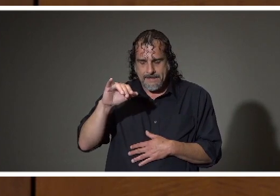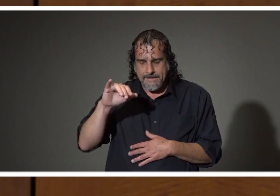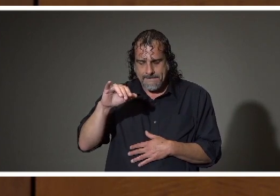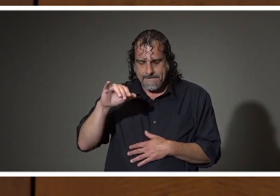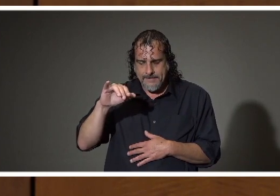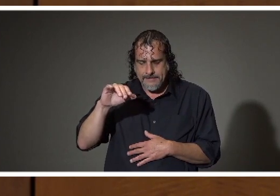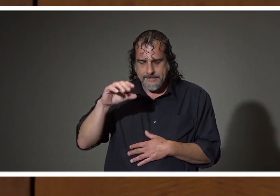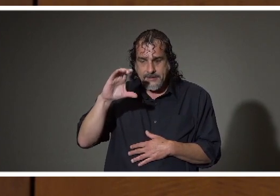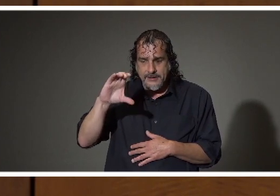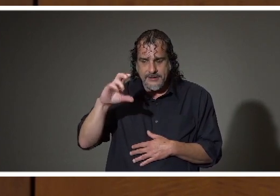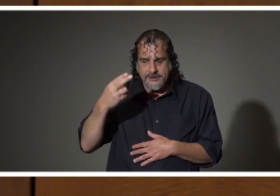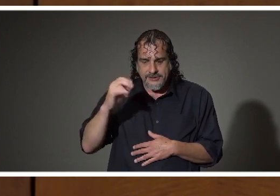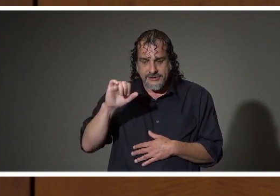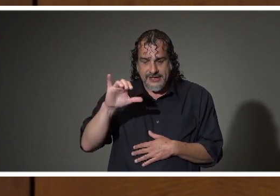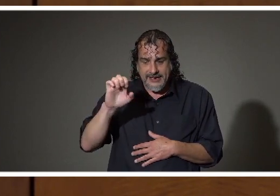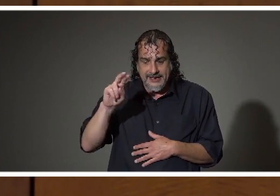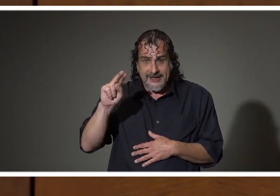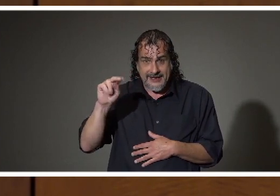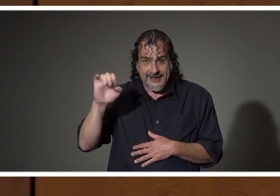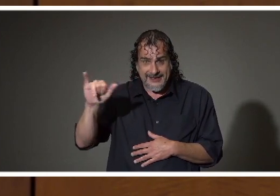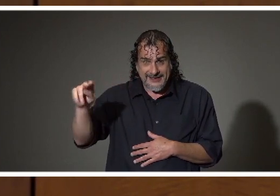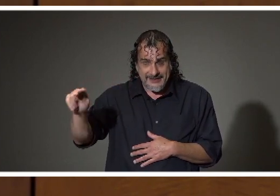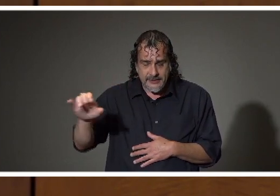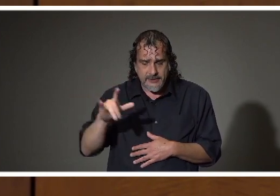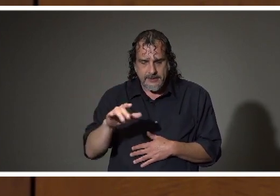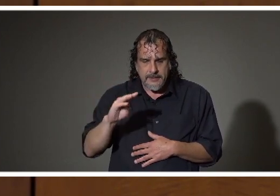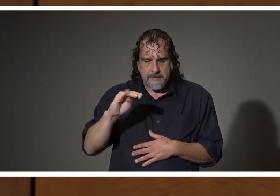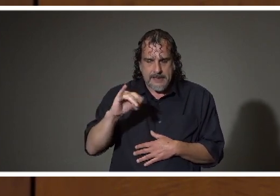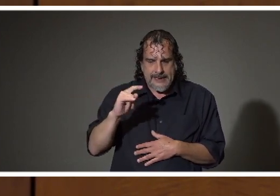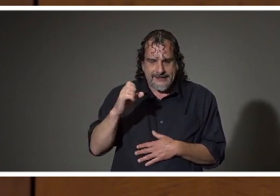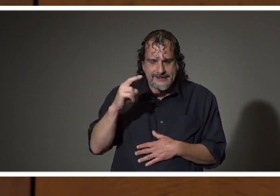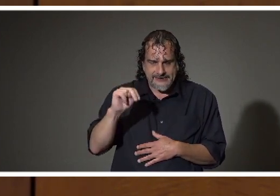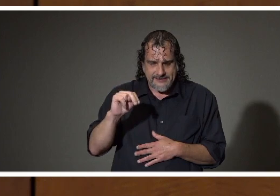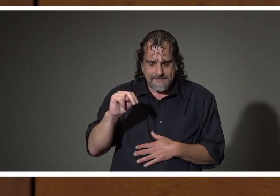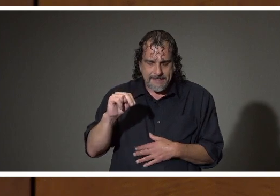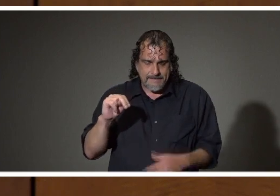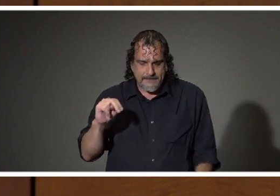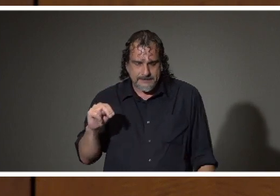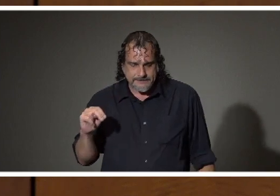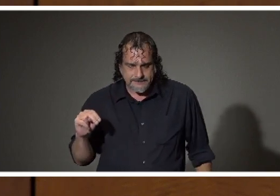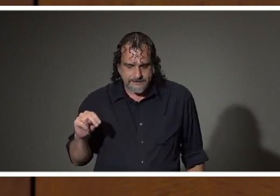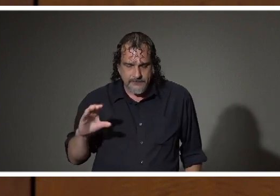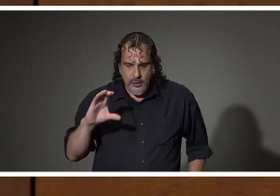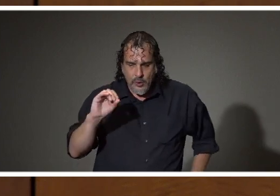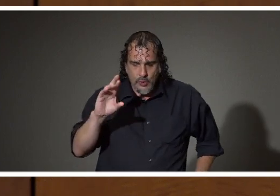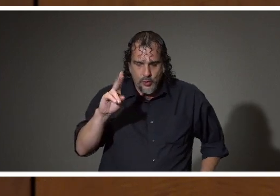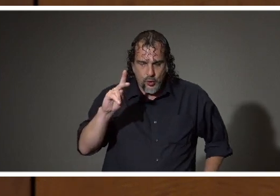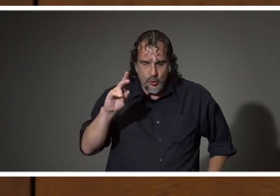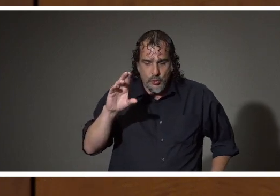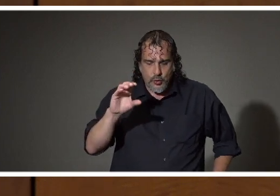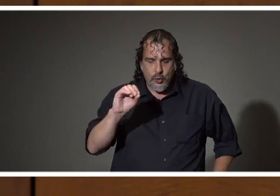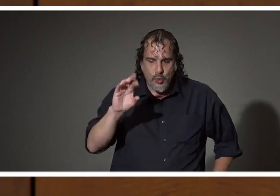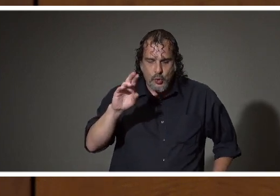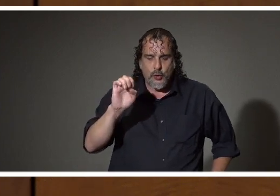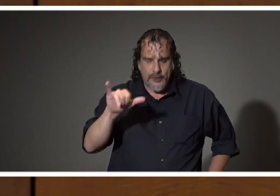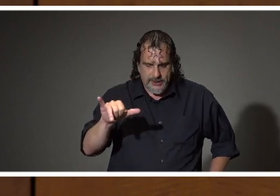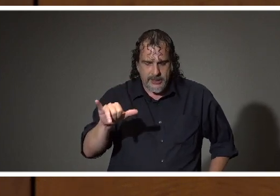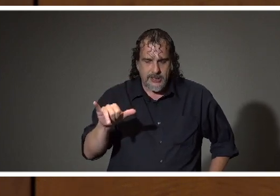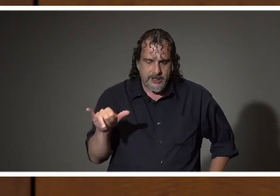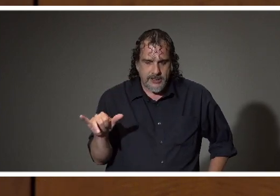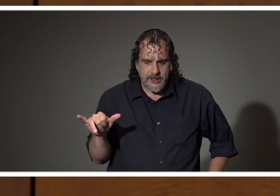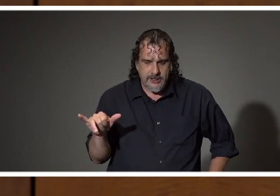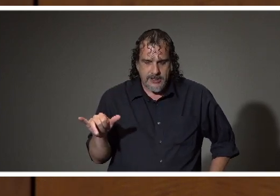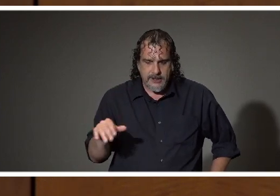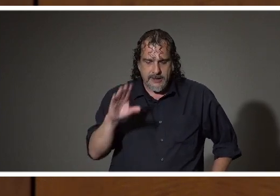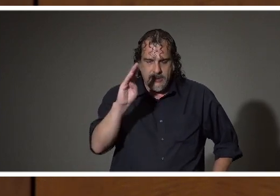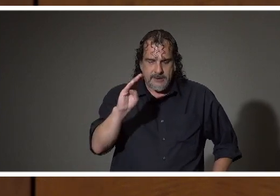to Cheyenne Allen, to Madison Southern, to Corey Leonard, who loves NASCAR and science, to